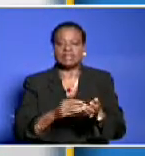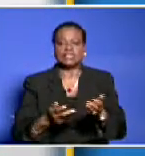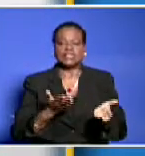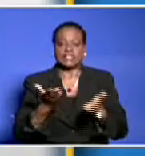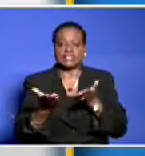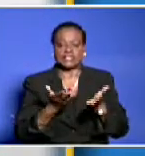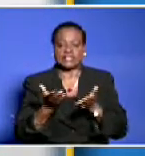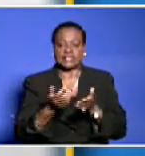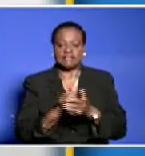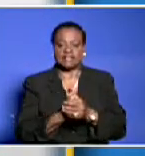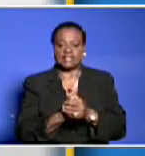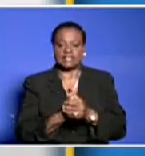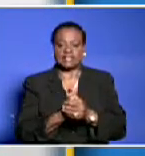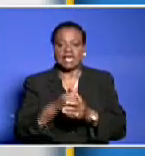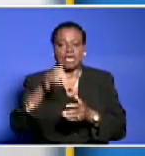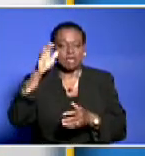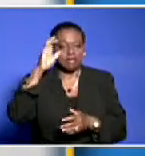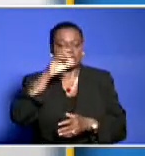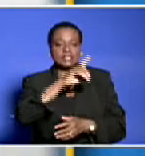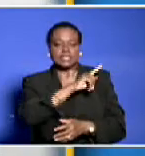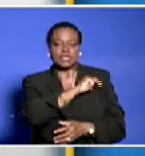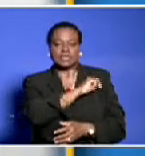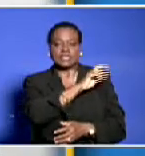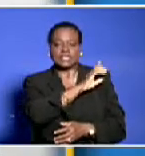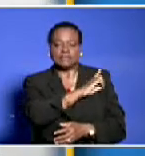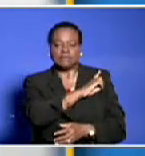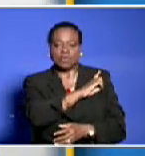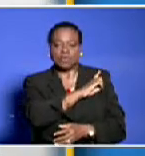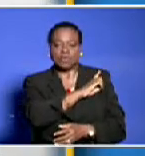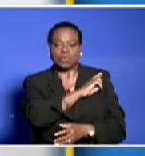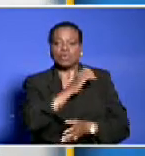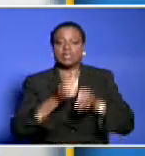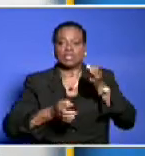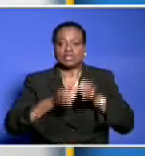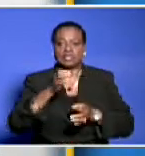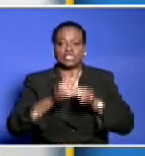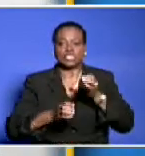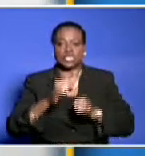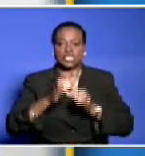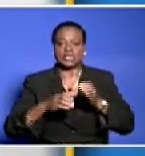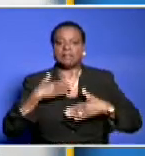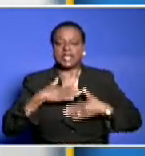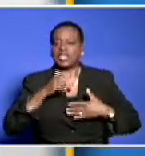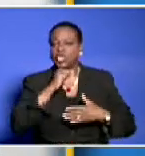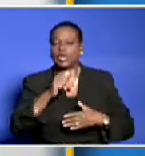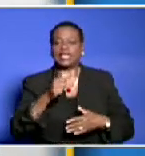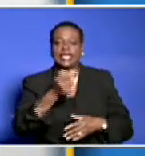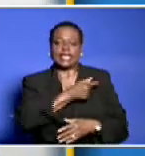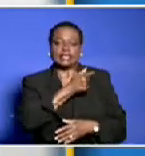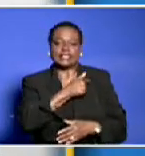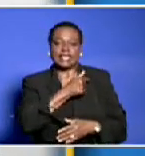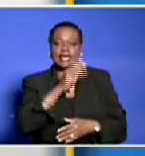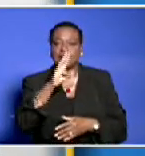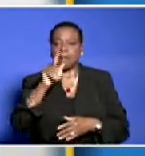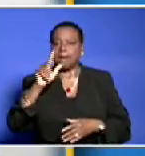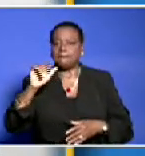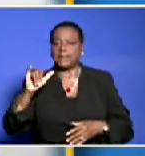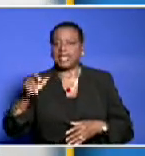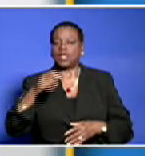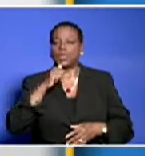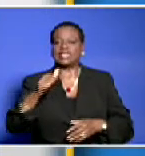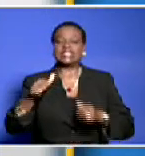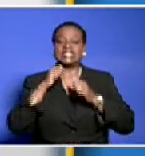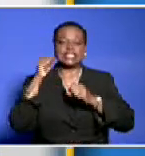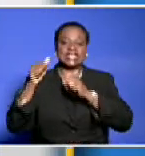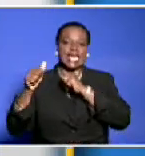Cara Turnquest DeVoe in Magistrate's Court No. 11, pleaded not guilty to the charge and bail was denied. Woodside has